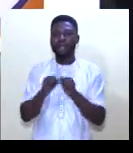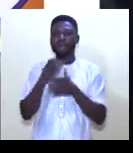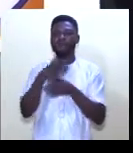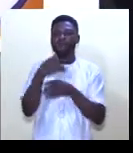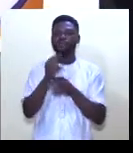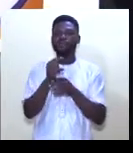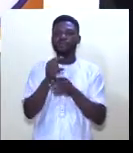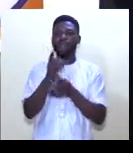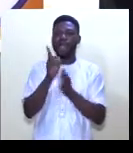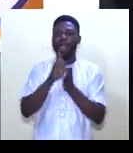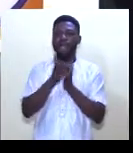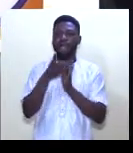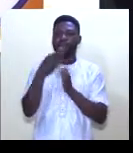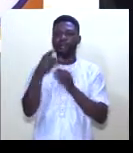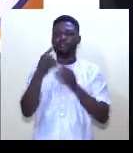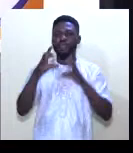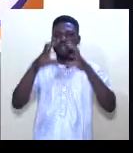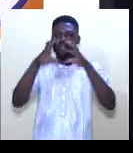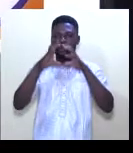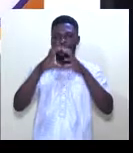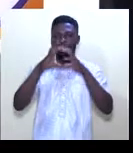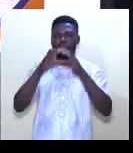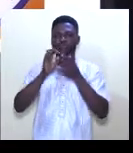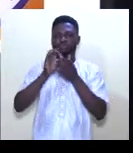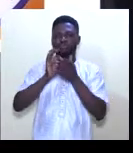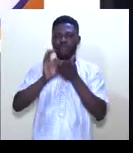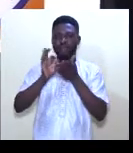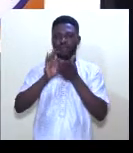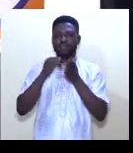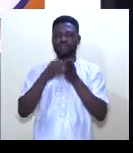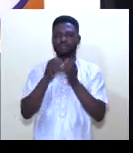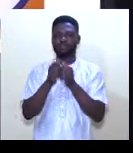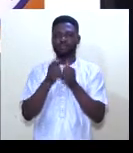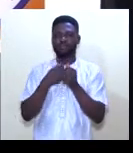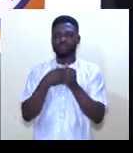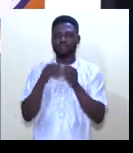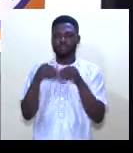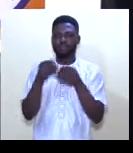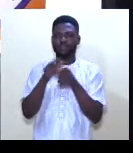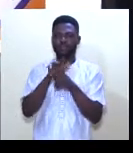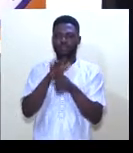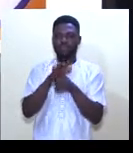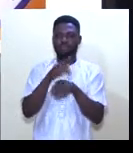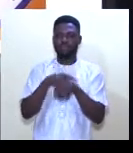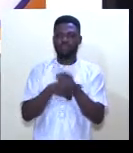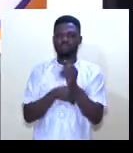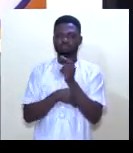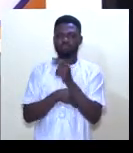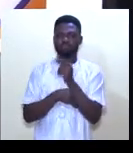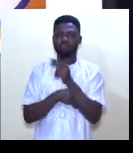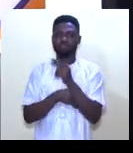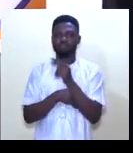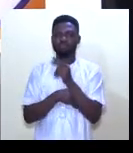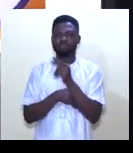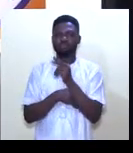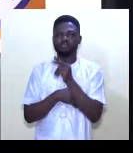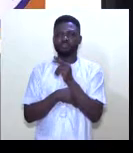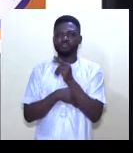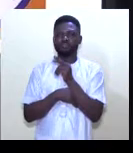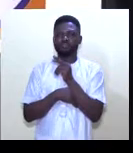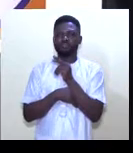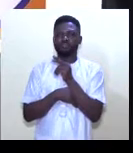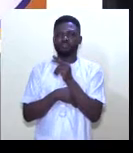the hands of the clock? Calculate it quickly. This one might take you a longer time. I'll give you enough time. Let's